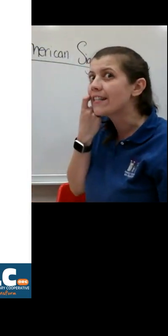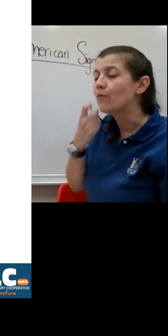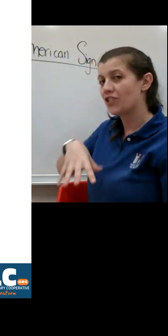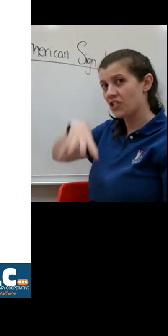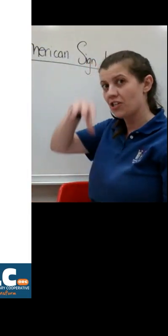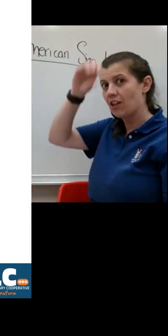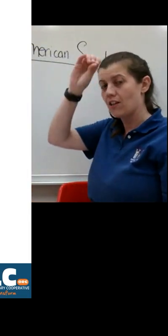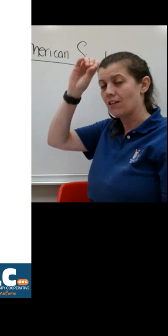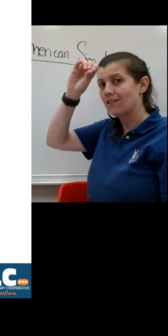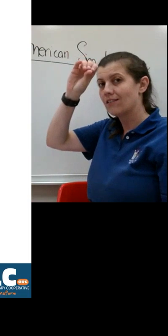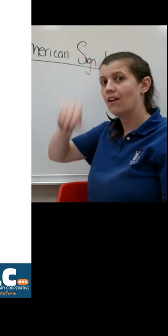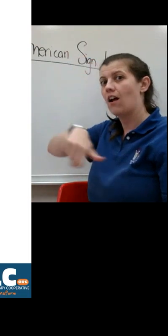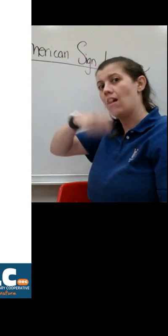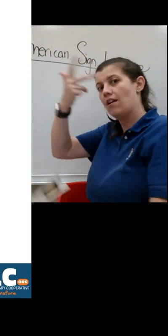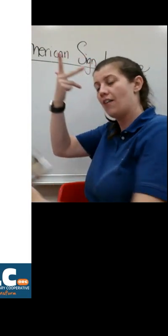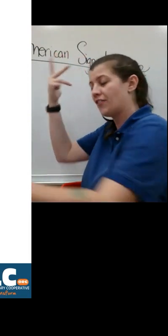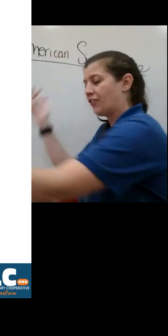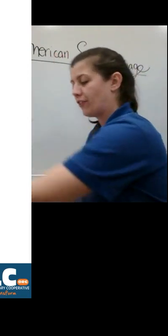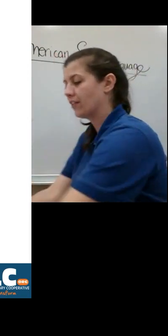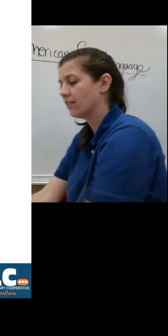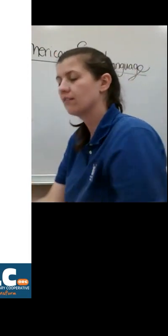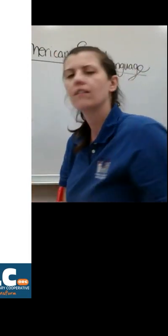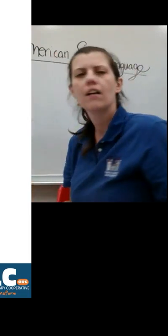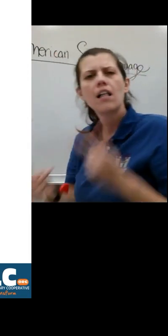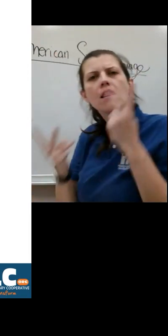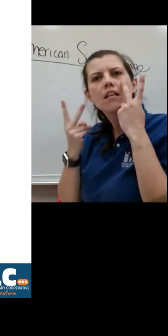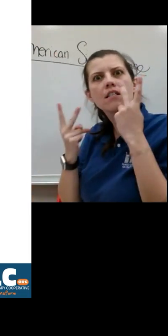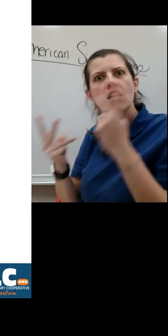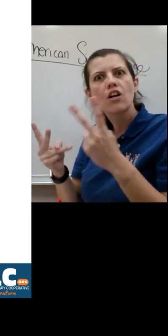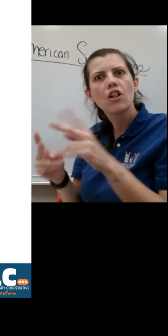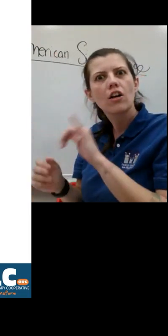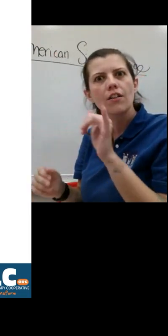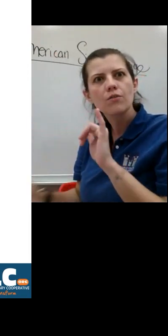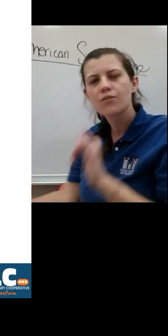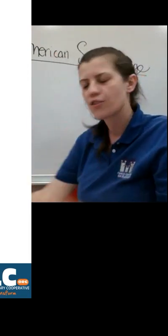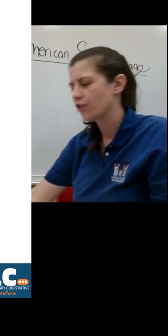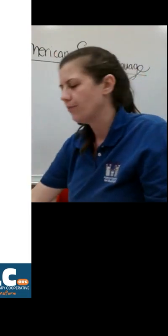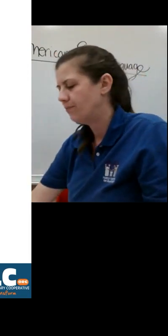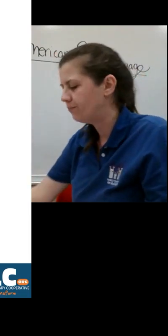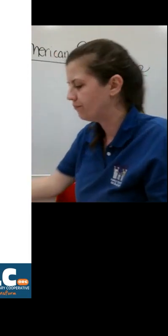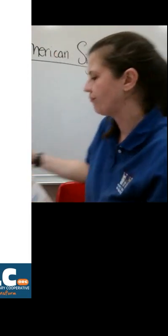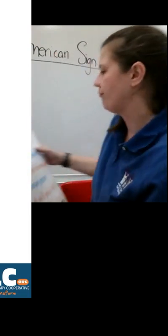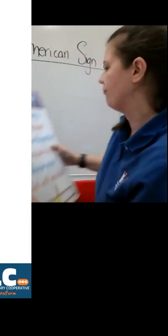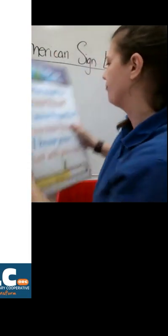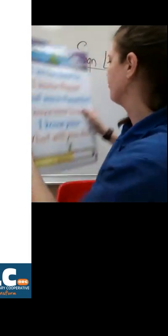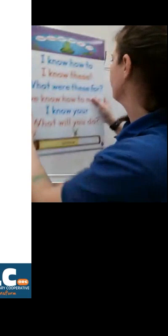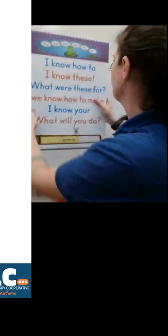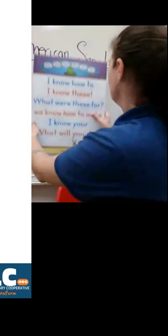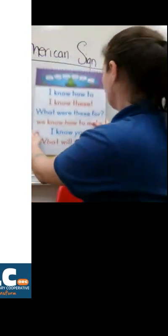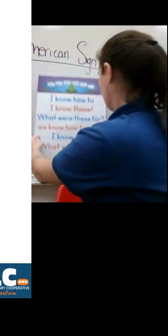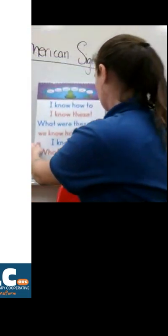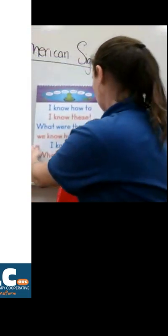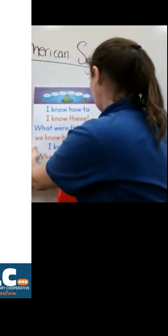Now, recently, we just learned another phrase. Let's take a look at those two.